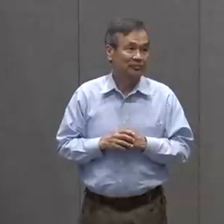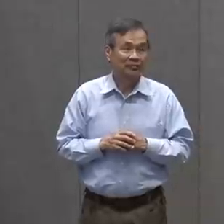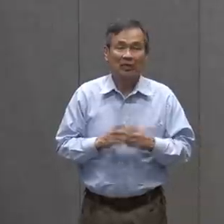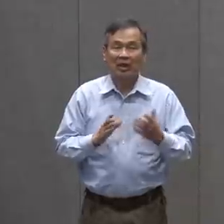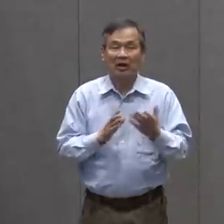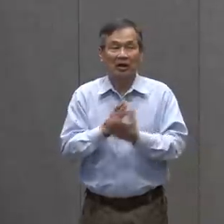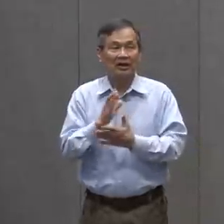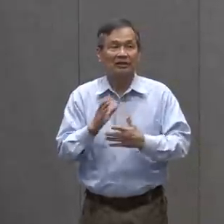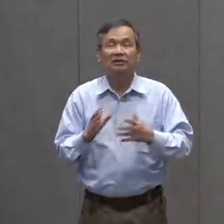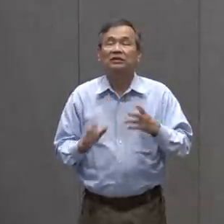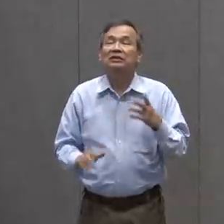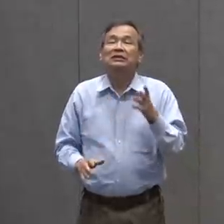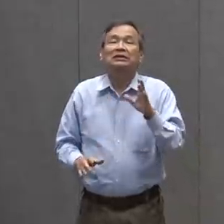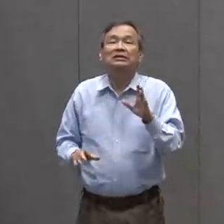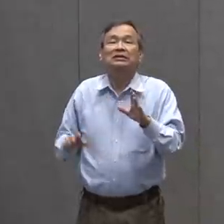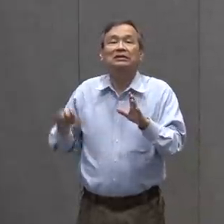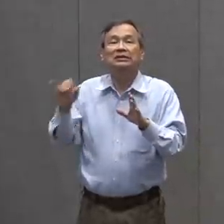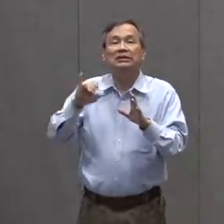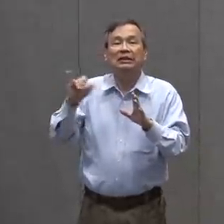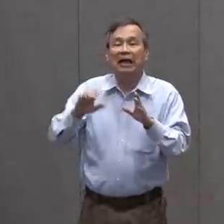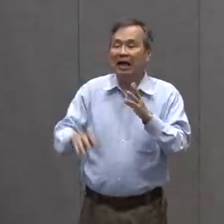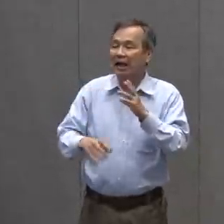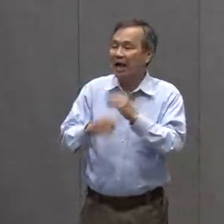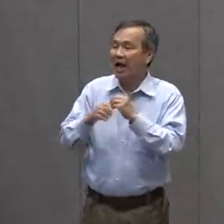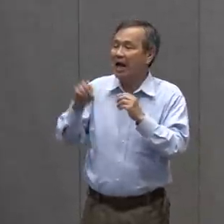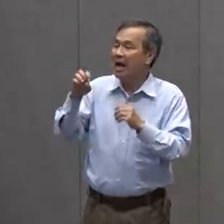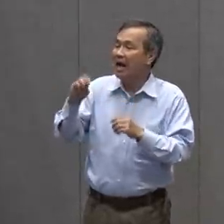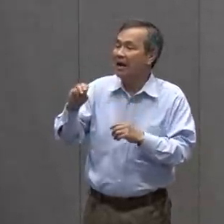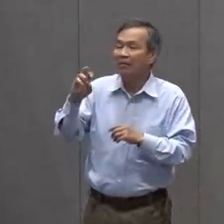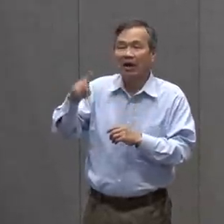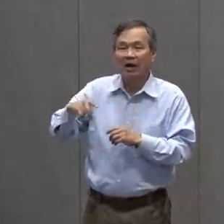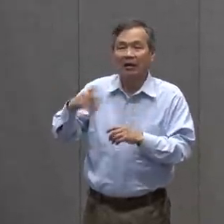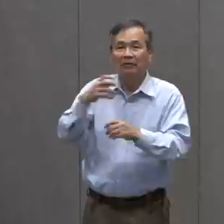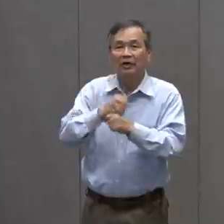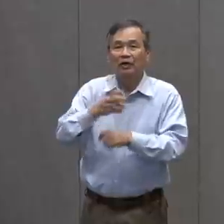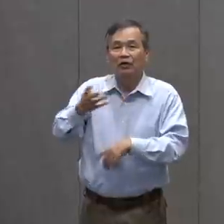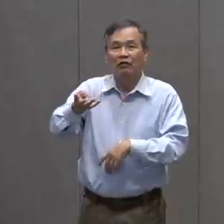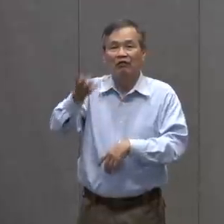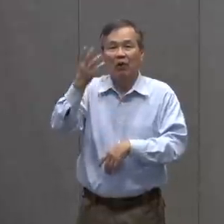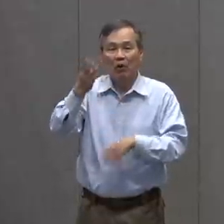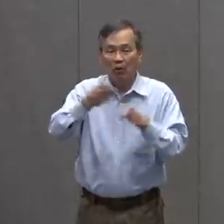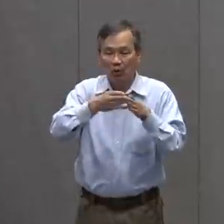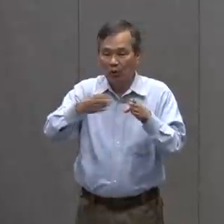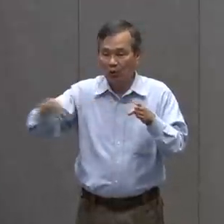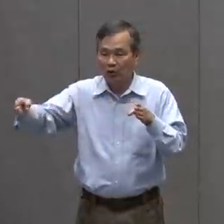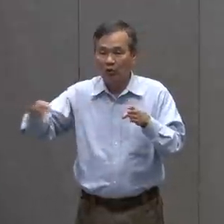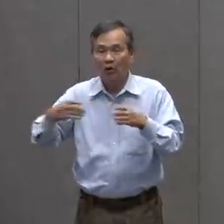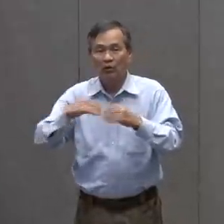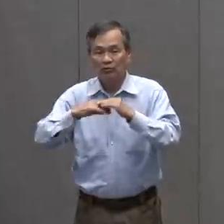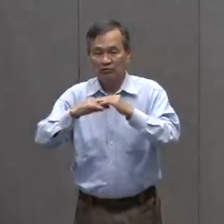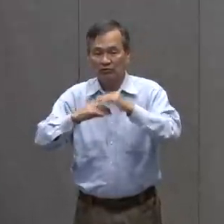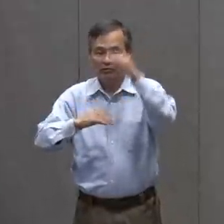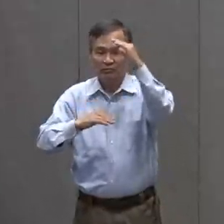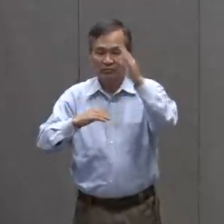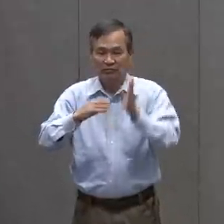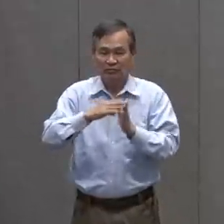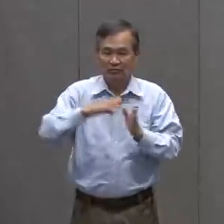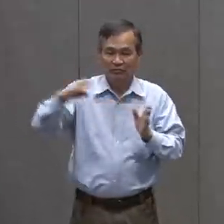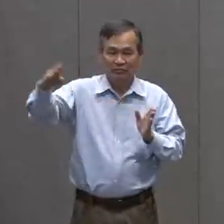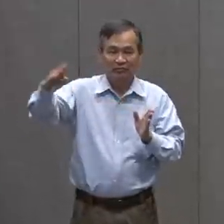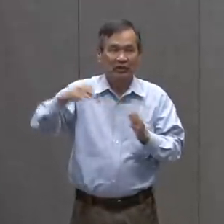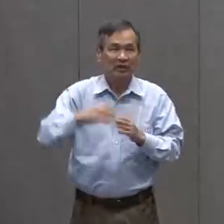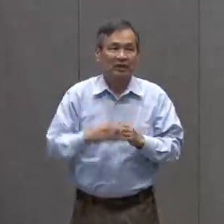right. So it's very similar to Add 'em Up, where you have to get 4 in a row. Very similar. You have to do it either